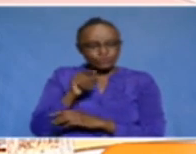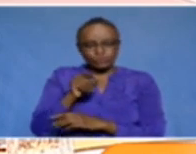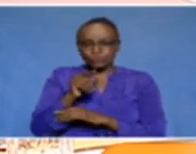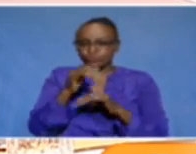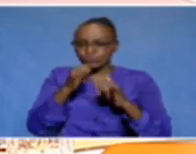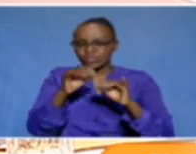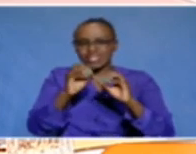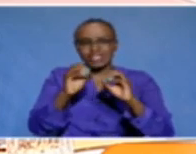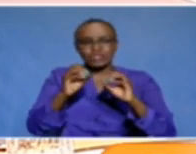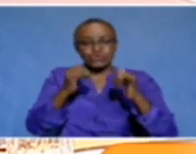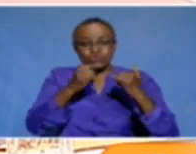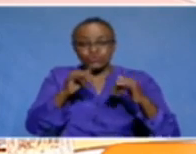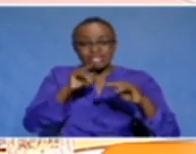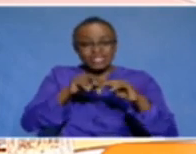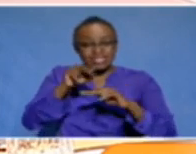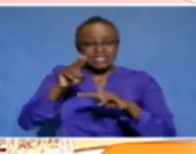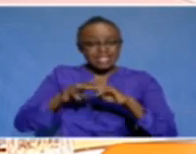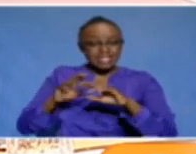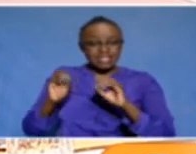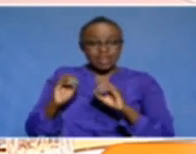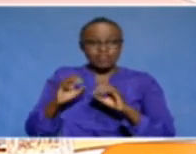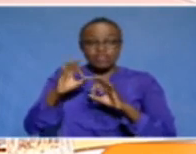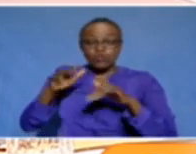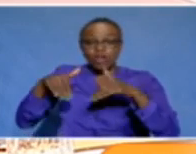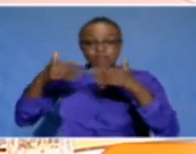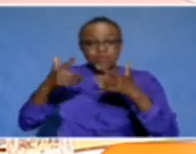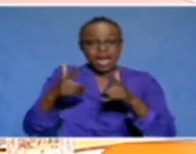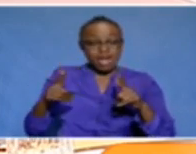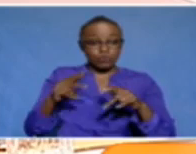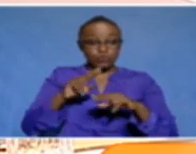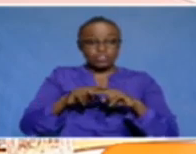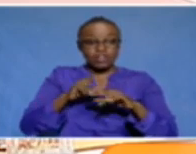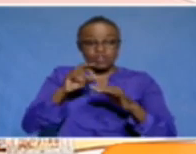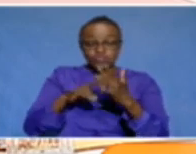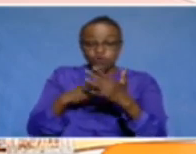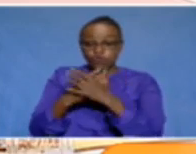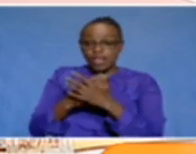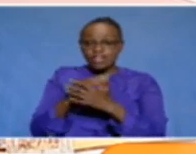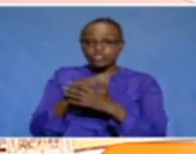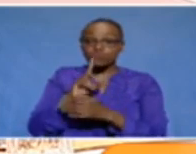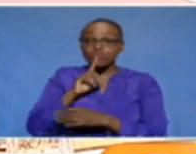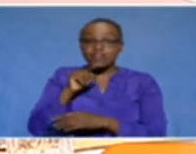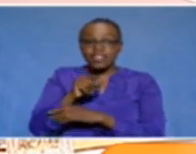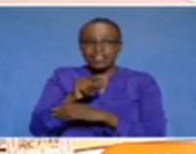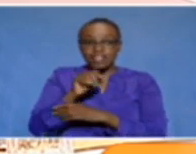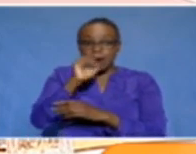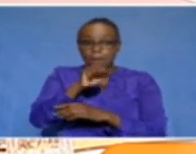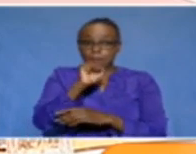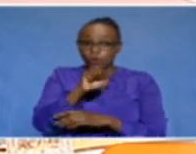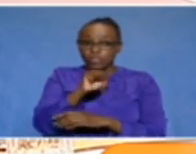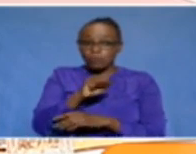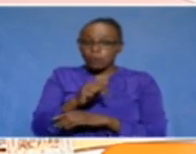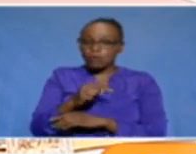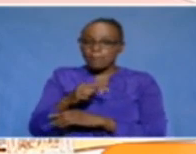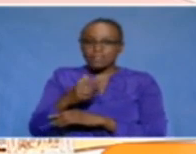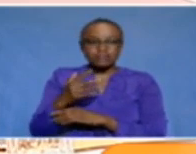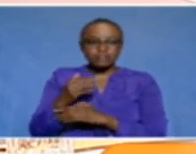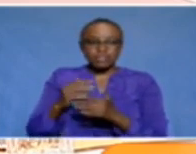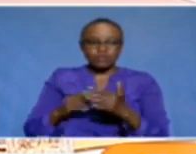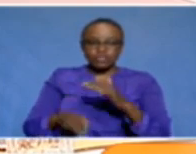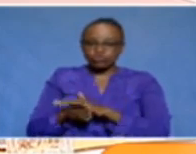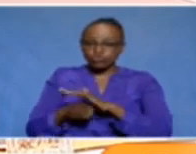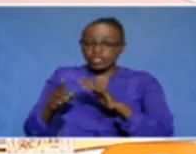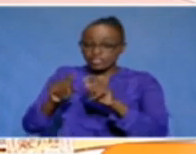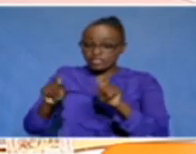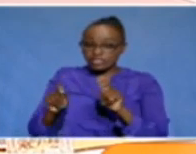ever dare sit on it unless you have been given the permission. Should you fail to observe this order, you will likely be whisked away by the DP